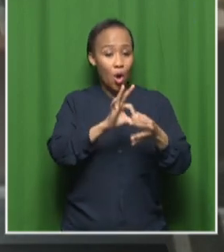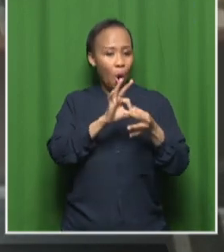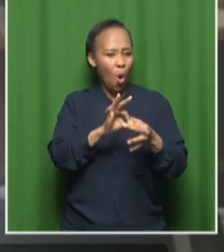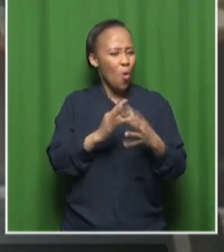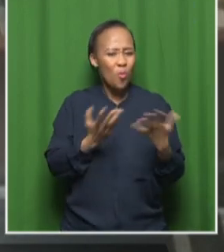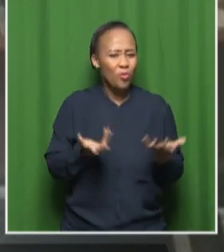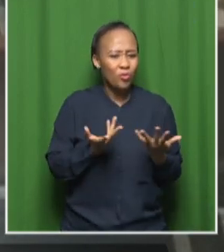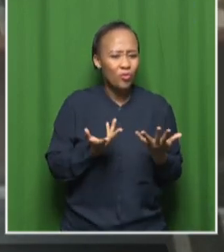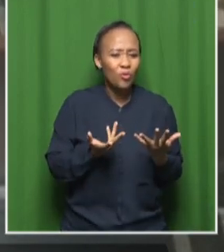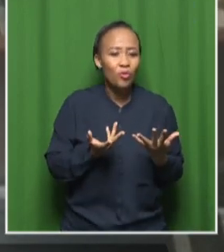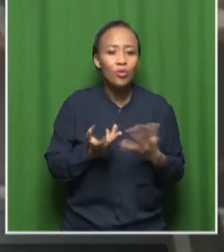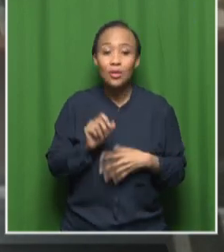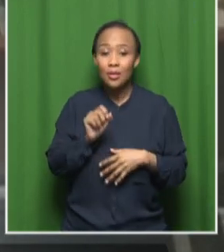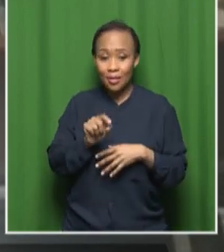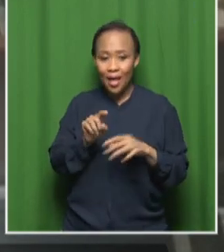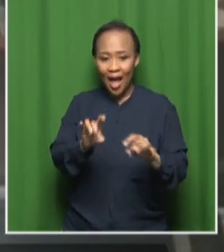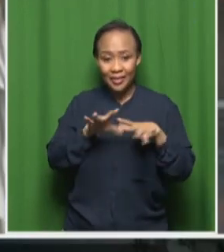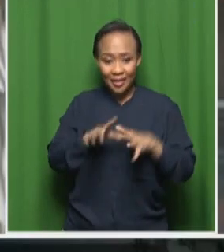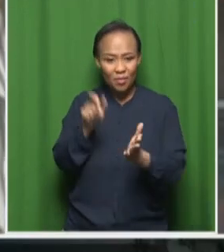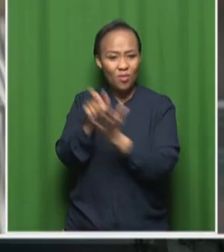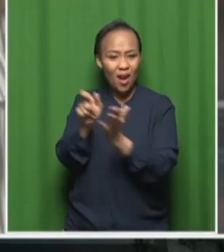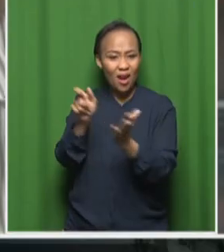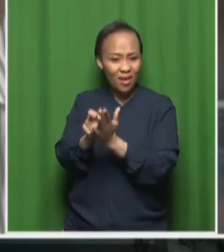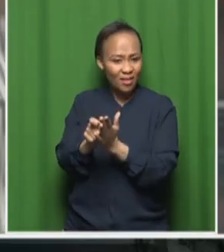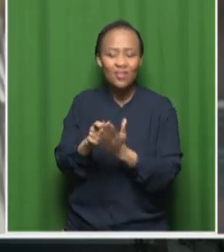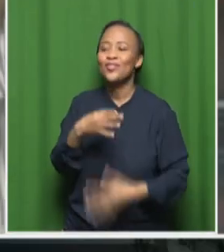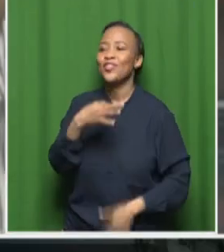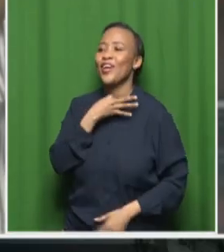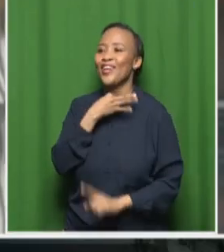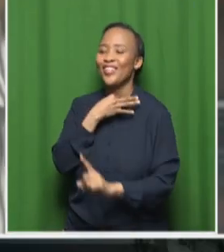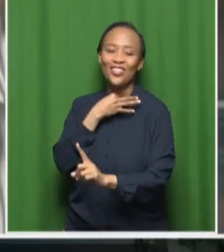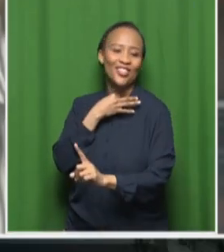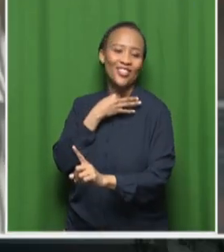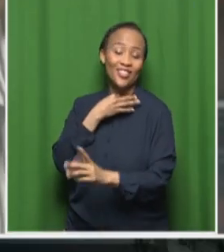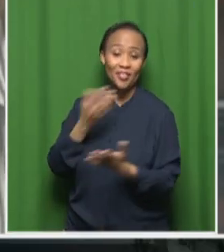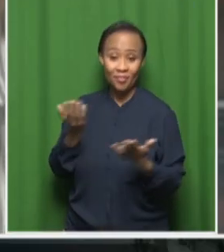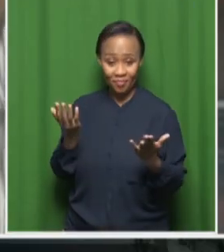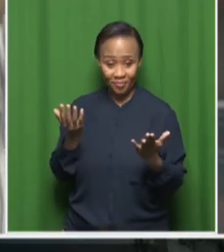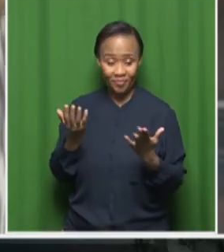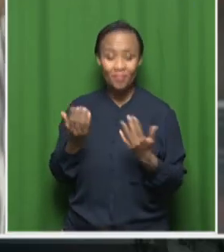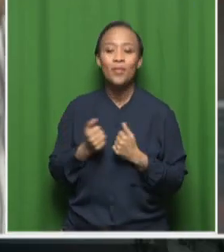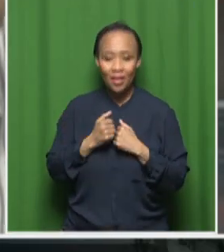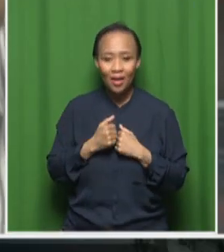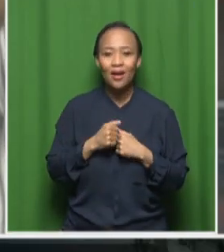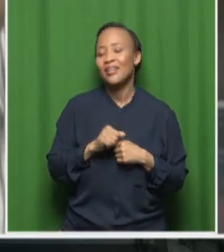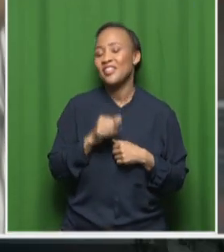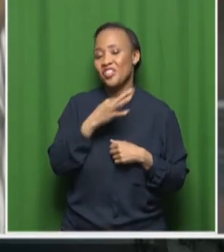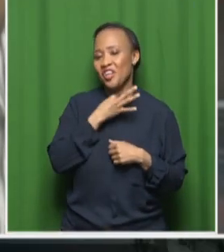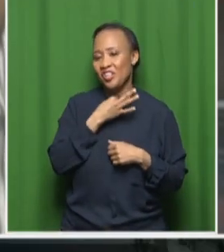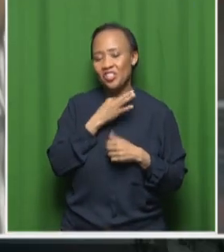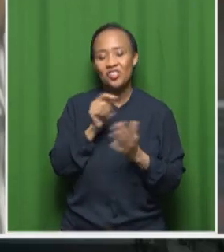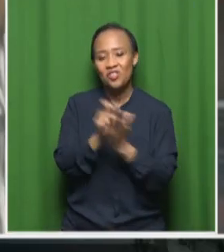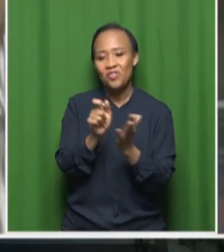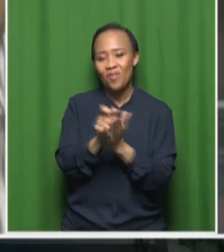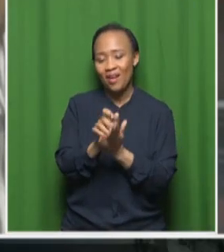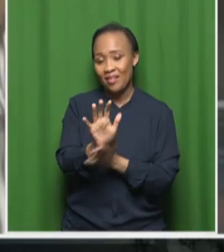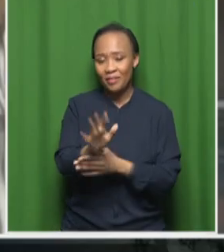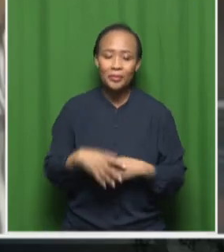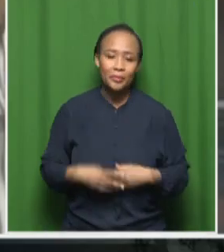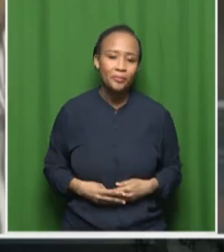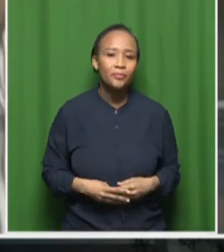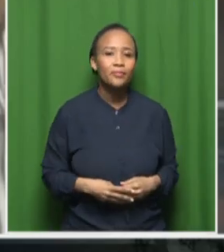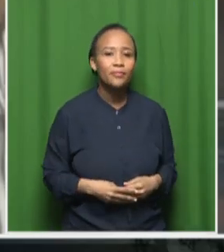English. Most definitely English. Probably, as it's a universal lingua franca. Yeah. And what kind